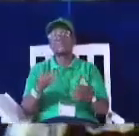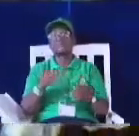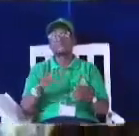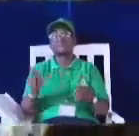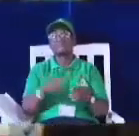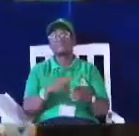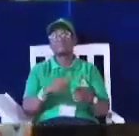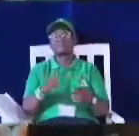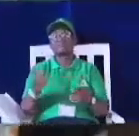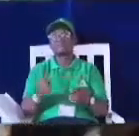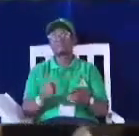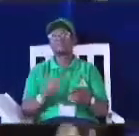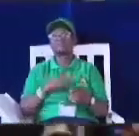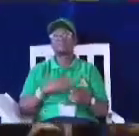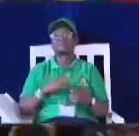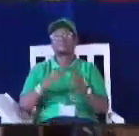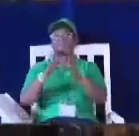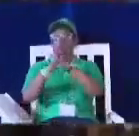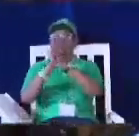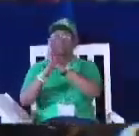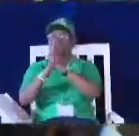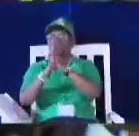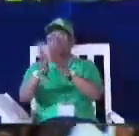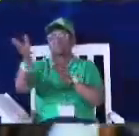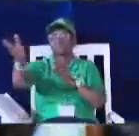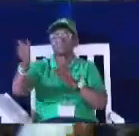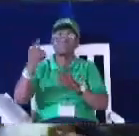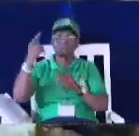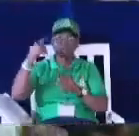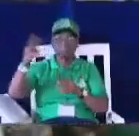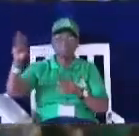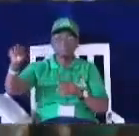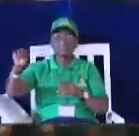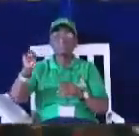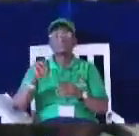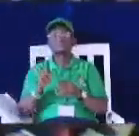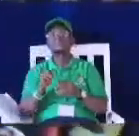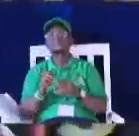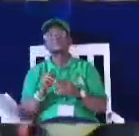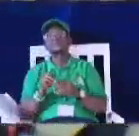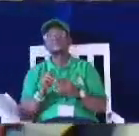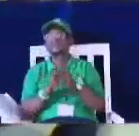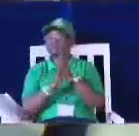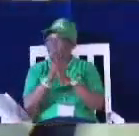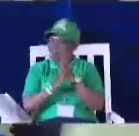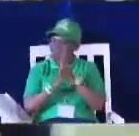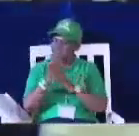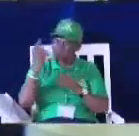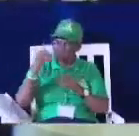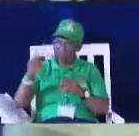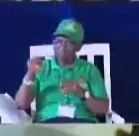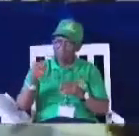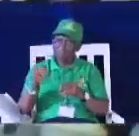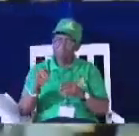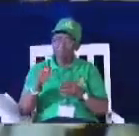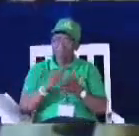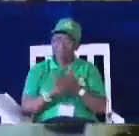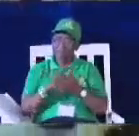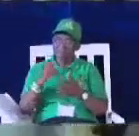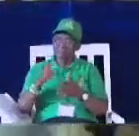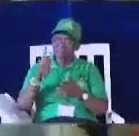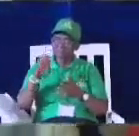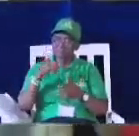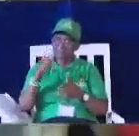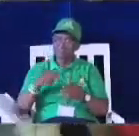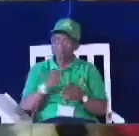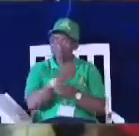our hands towards these our beloved brothers and sisters and intercede for them. that the one who saved